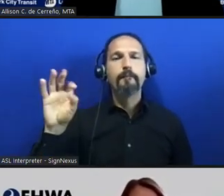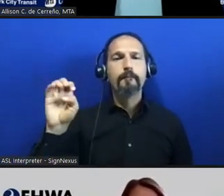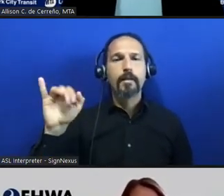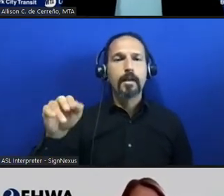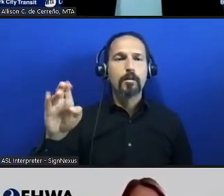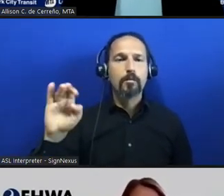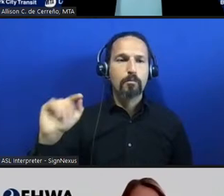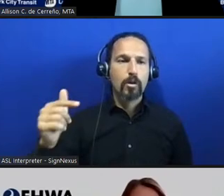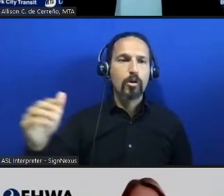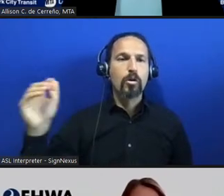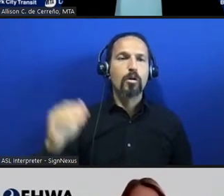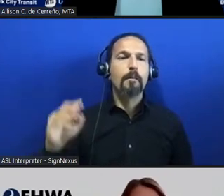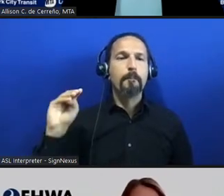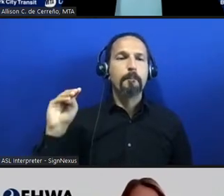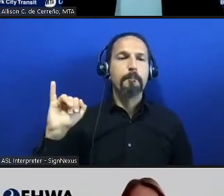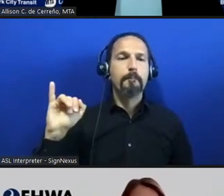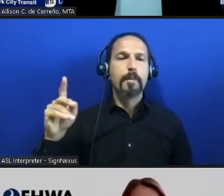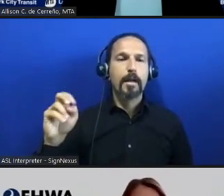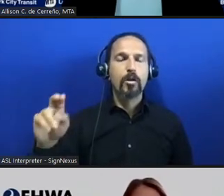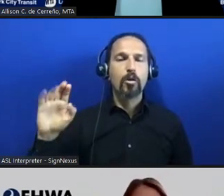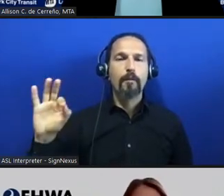Meyer Flores